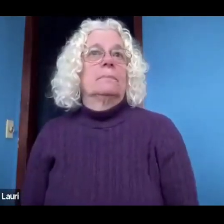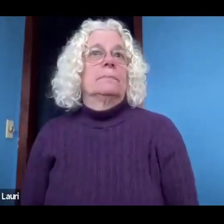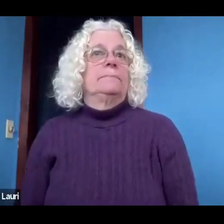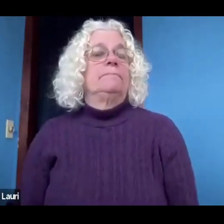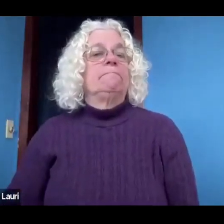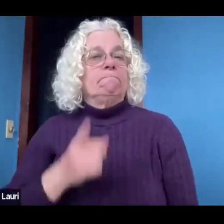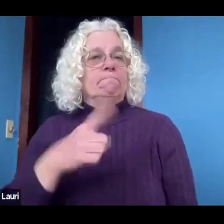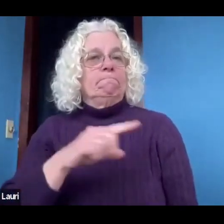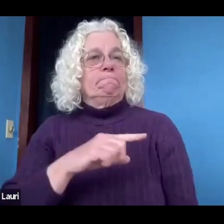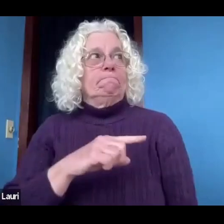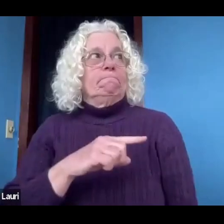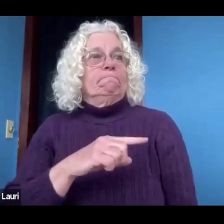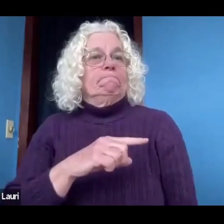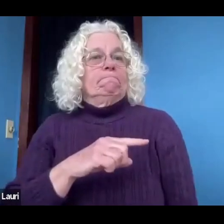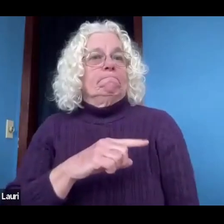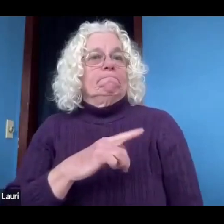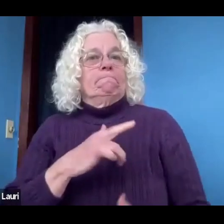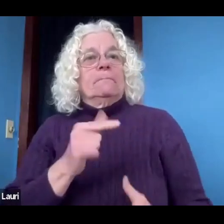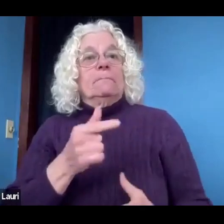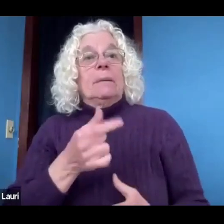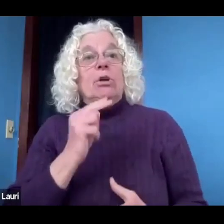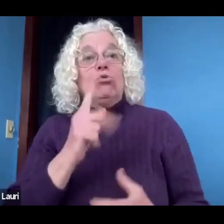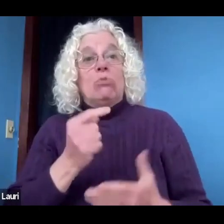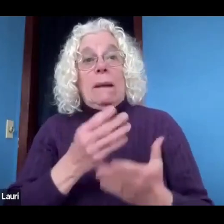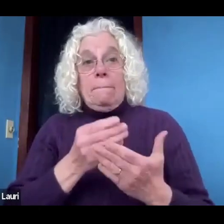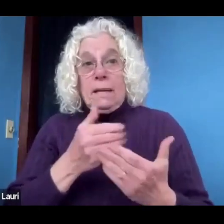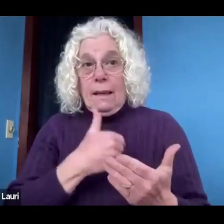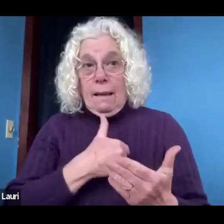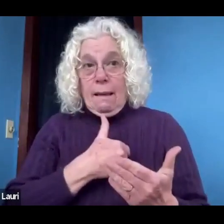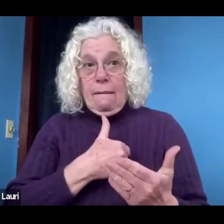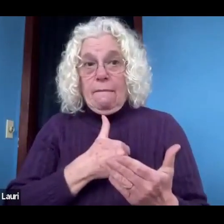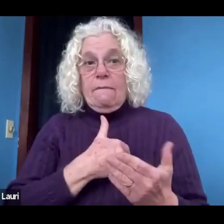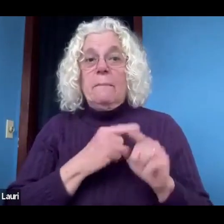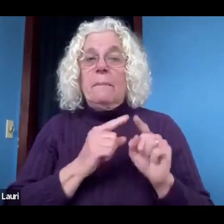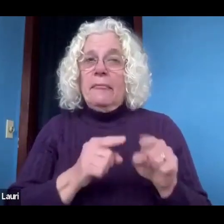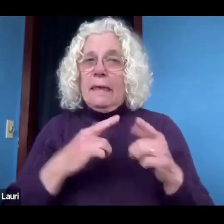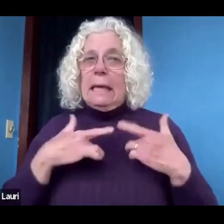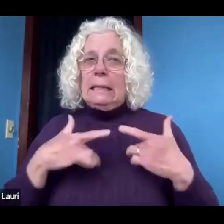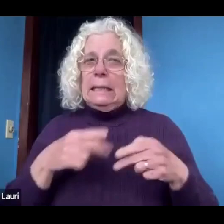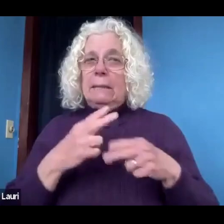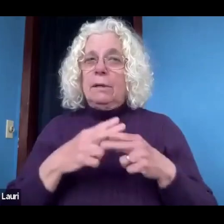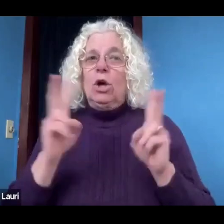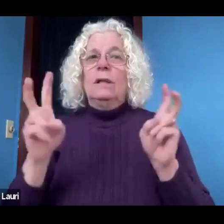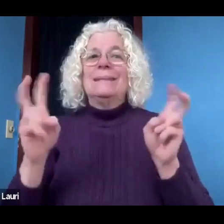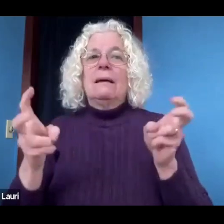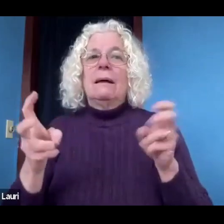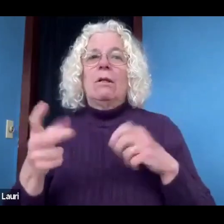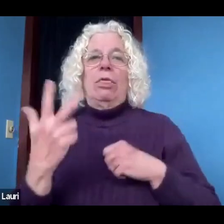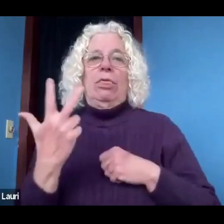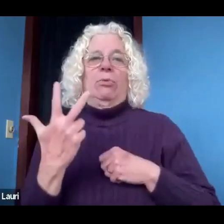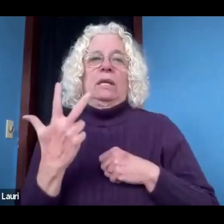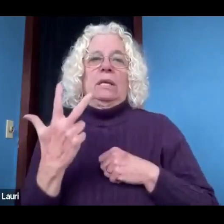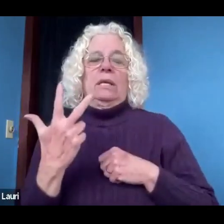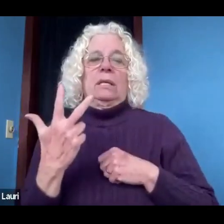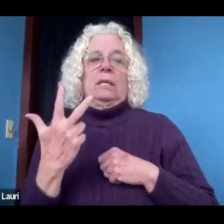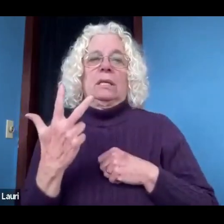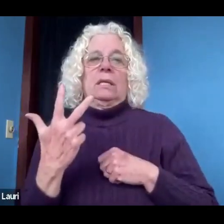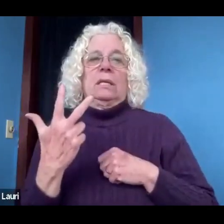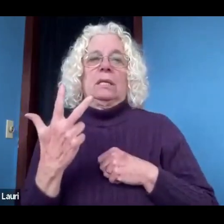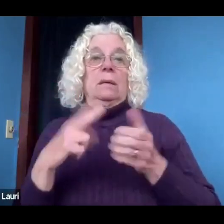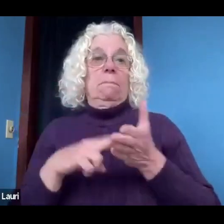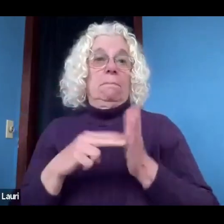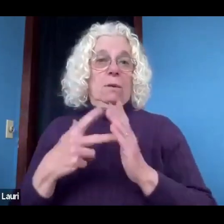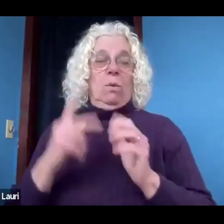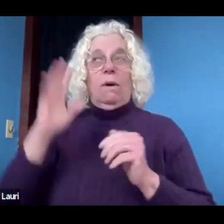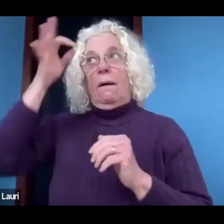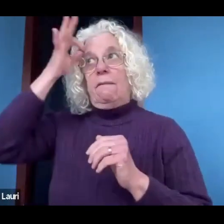out and get grant funding and things like that, but many of them are also Title III programs, which means they receive money from